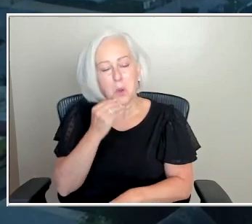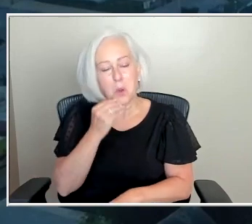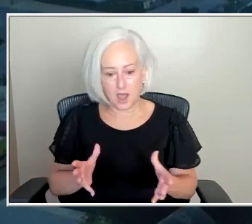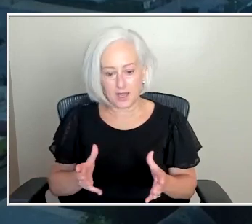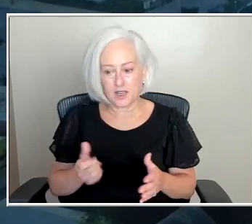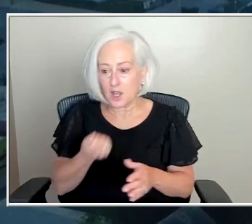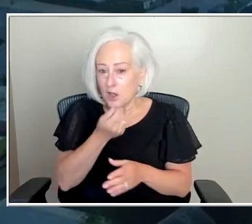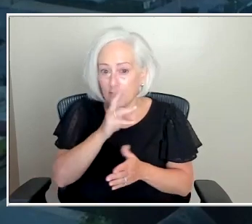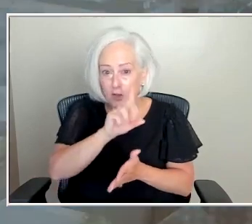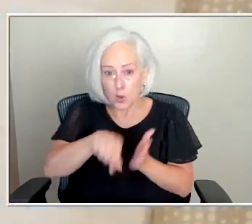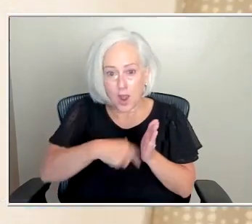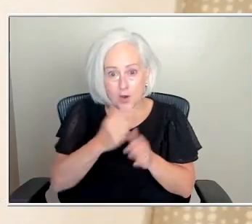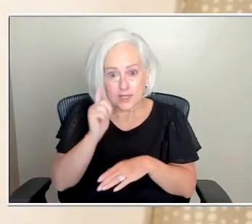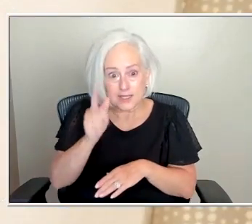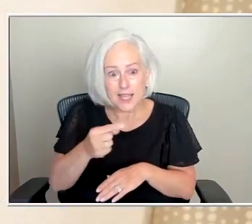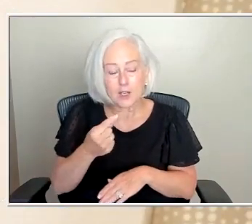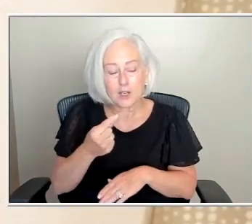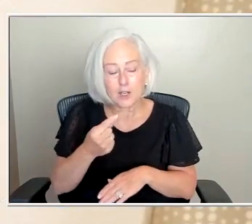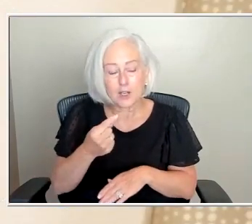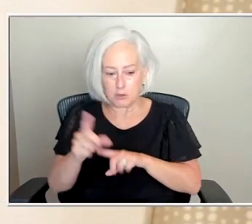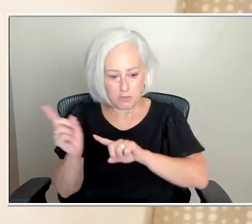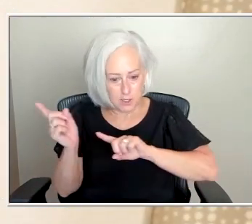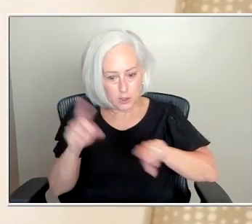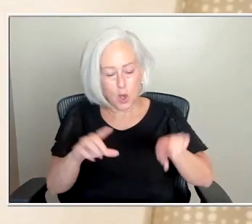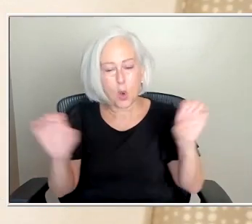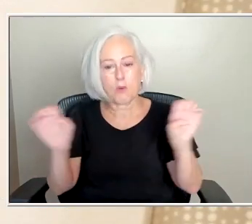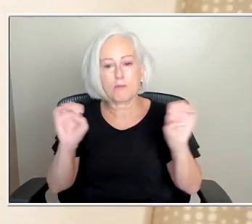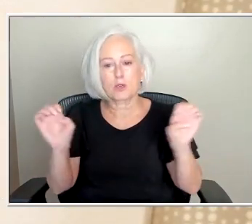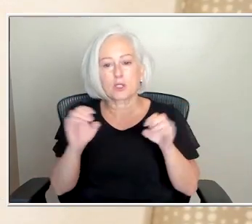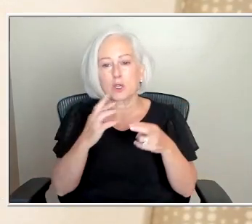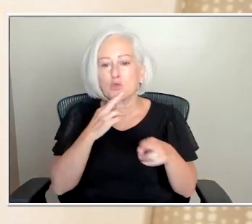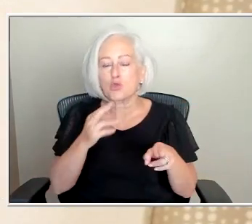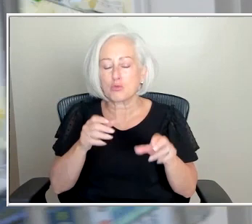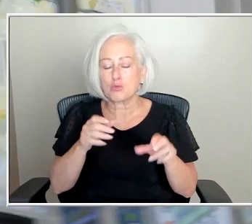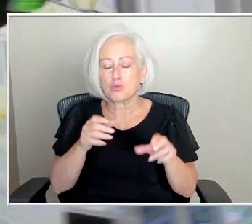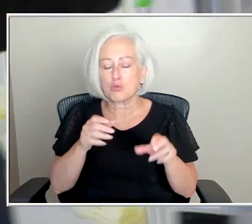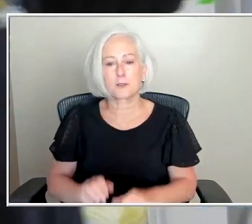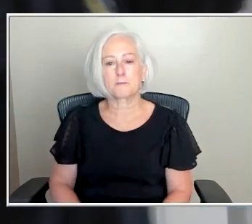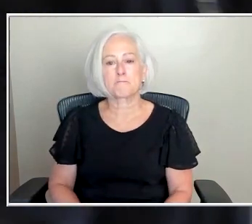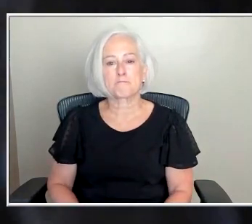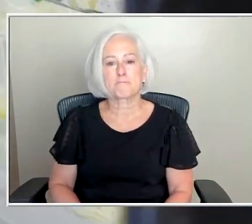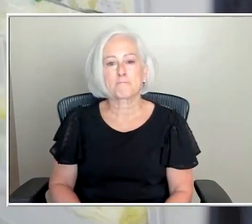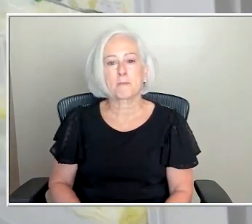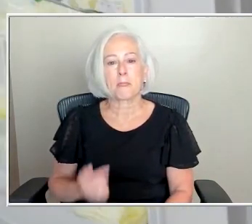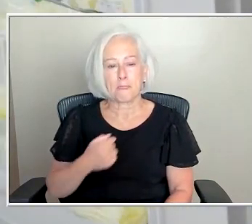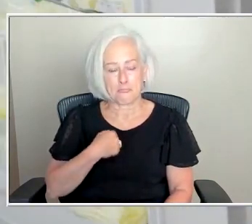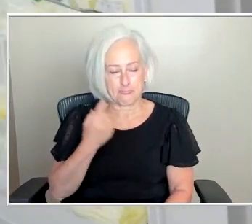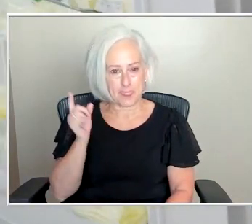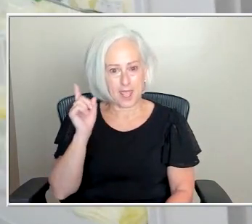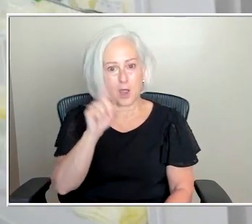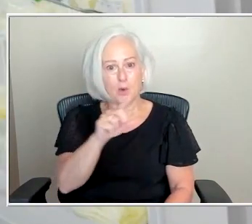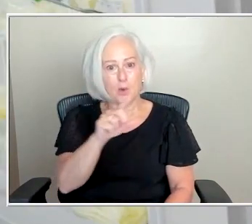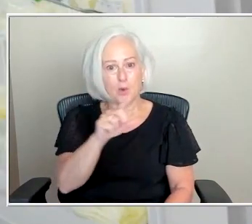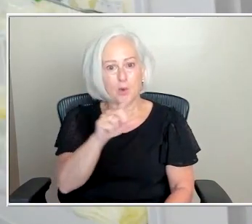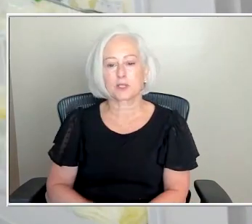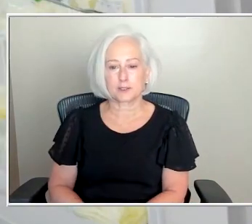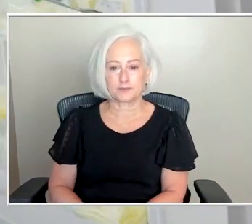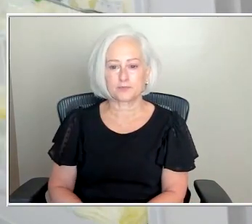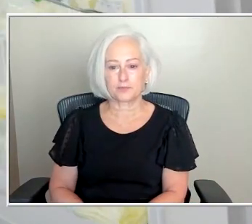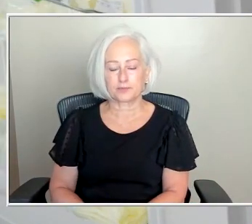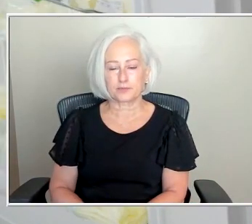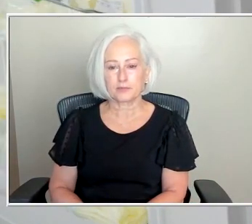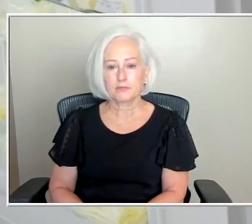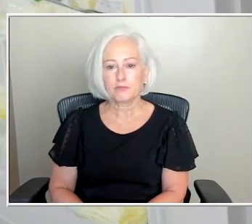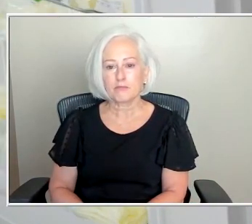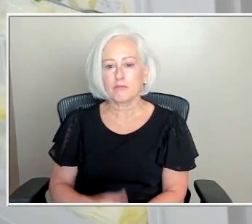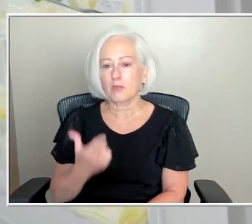department immediately. So I went to the hospital. After a few more tests, Gregory was admitted. I